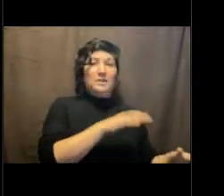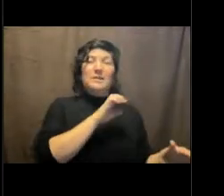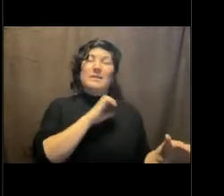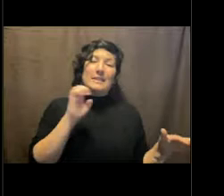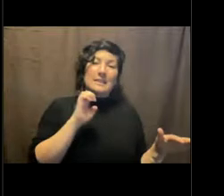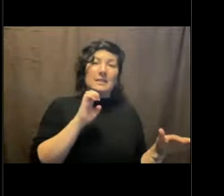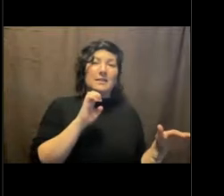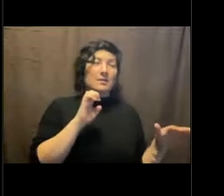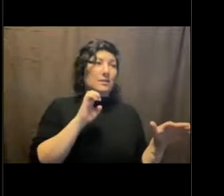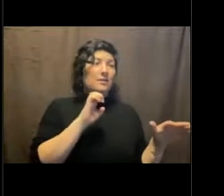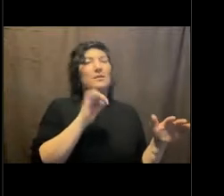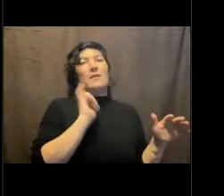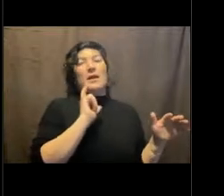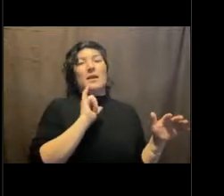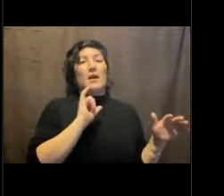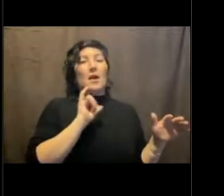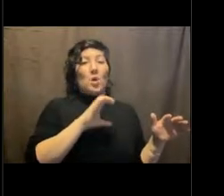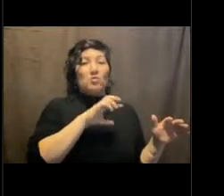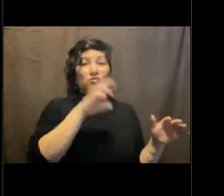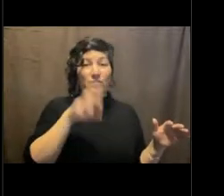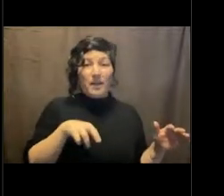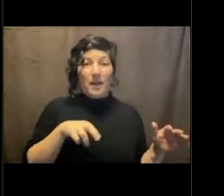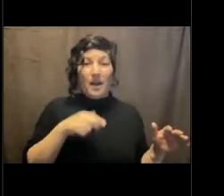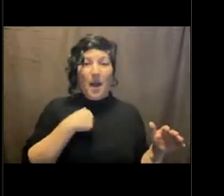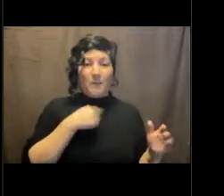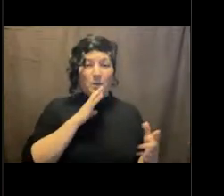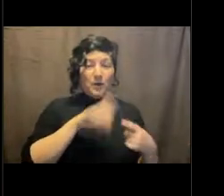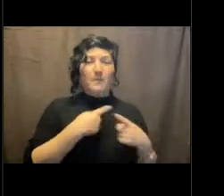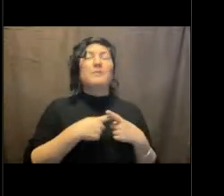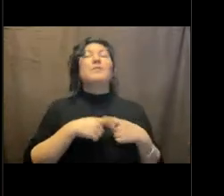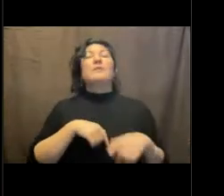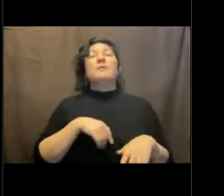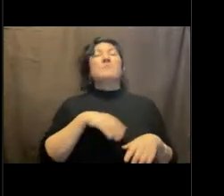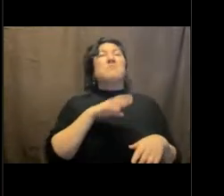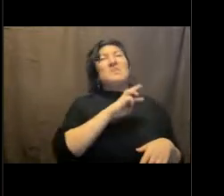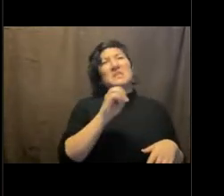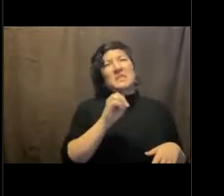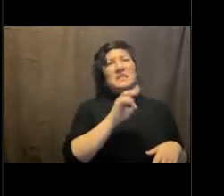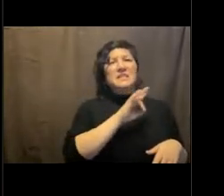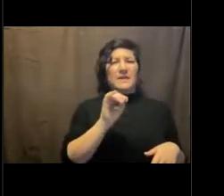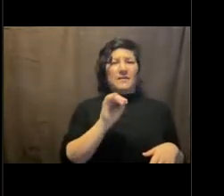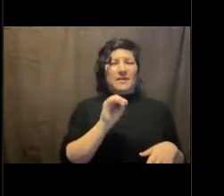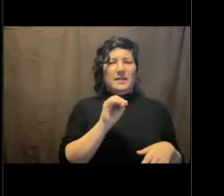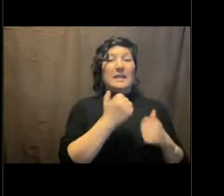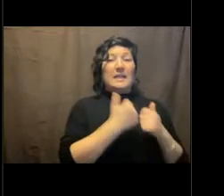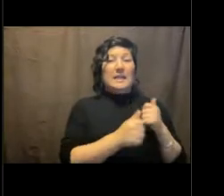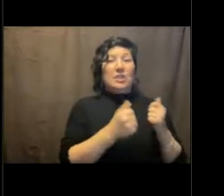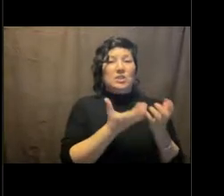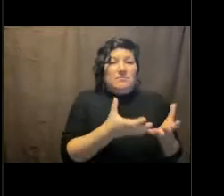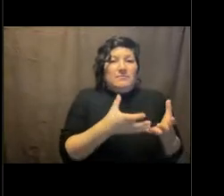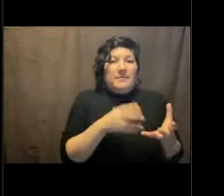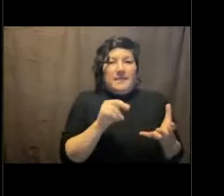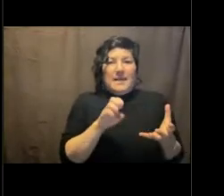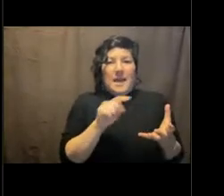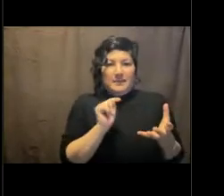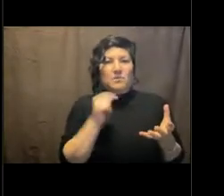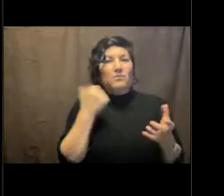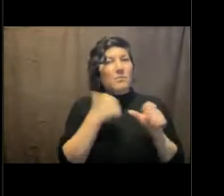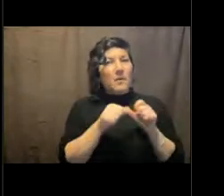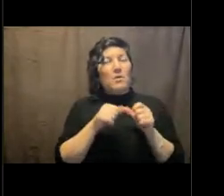that I'm discussing today, they're producing between 60 to 70 eggs per nest. So remember, a leatherback turtle, like most sea